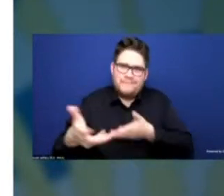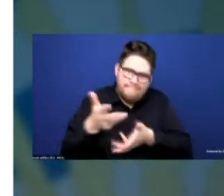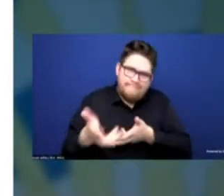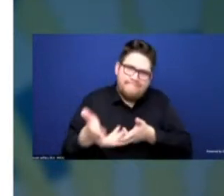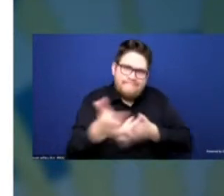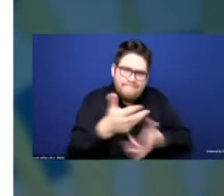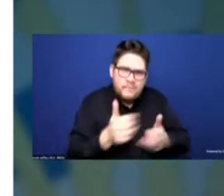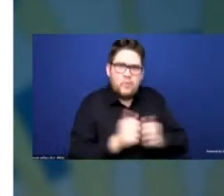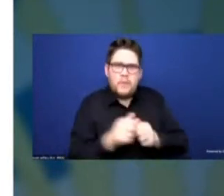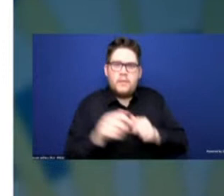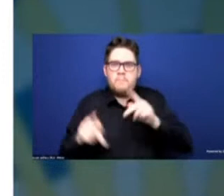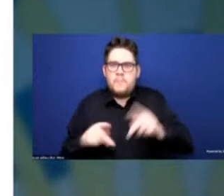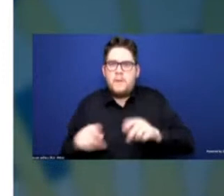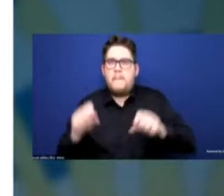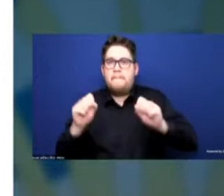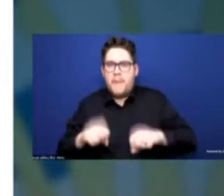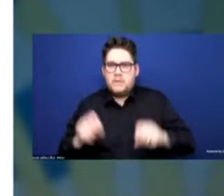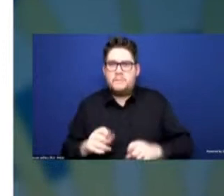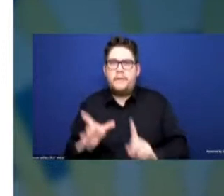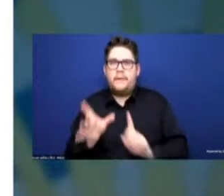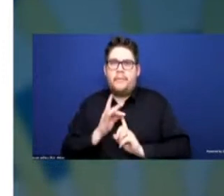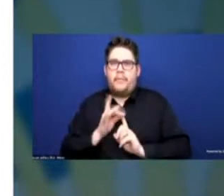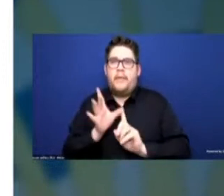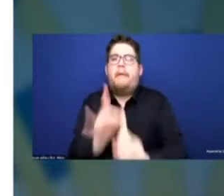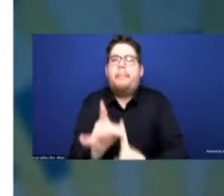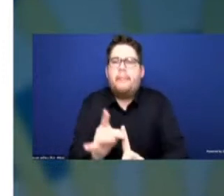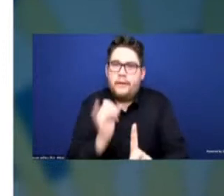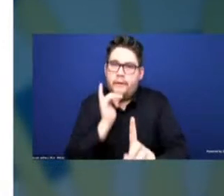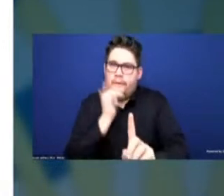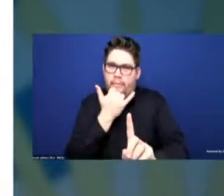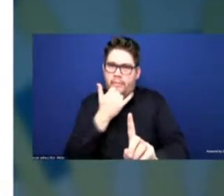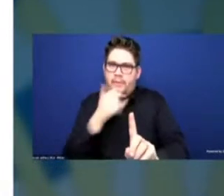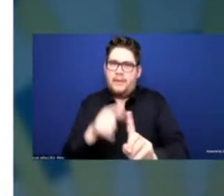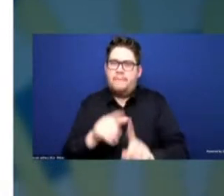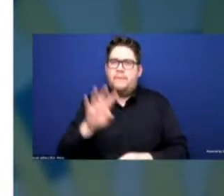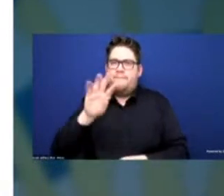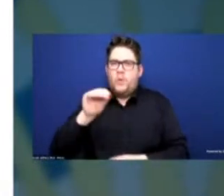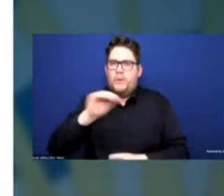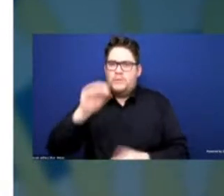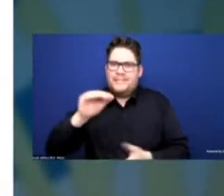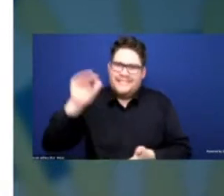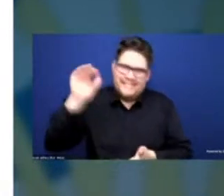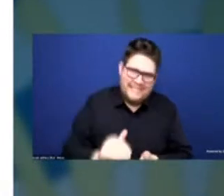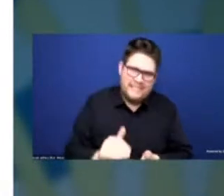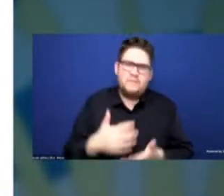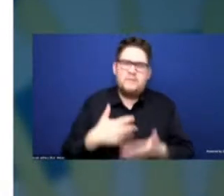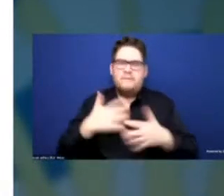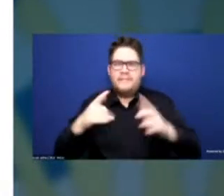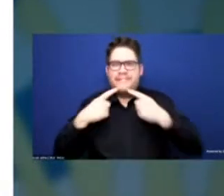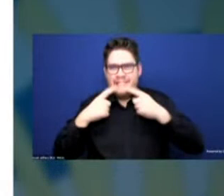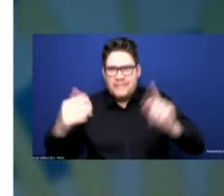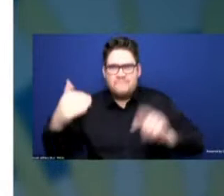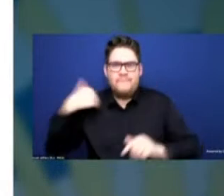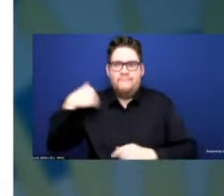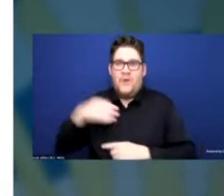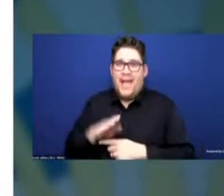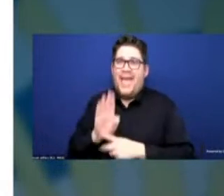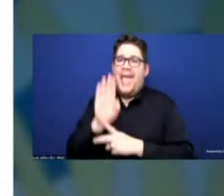did that in November when we put in restrictions again. And I want to remind people the restrictions